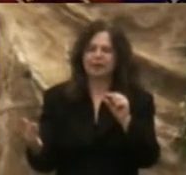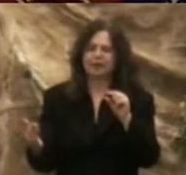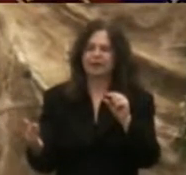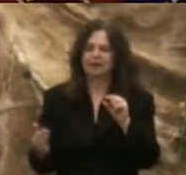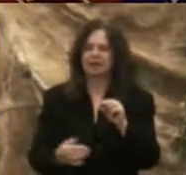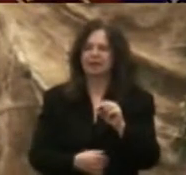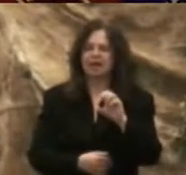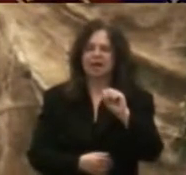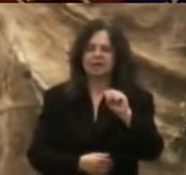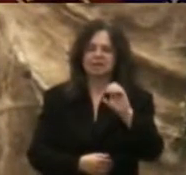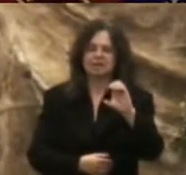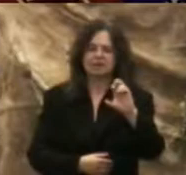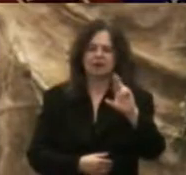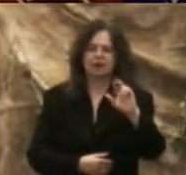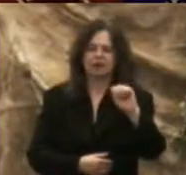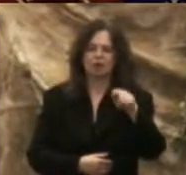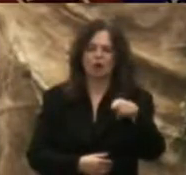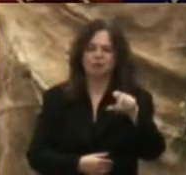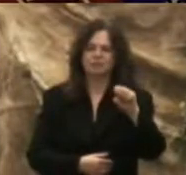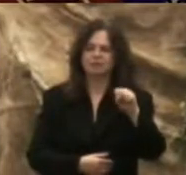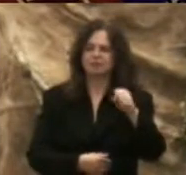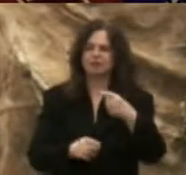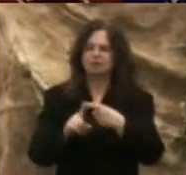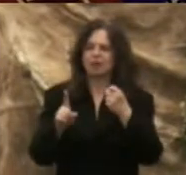rich man's table.